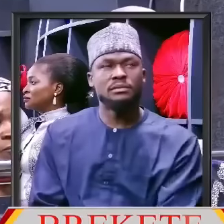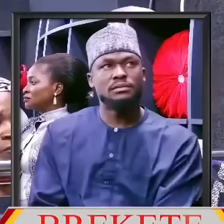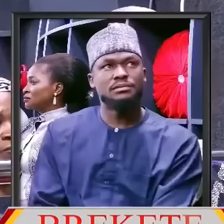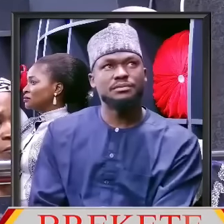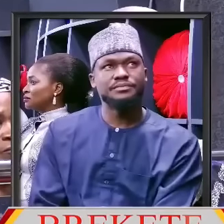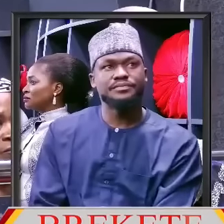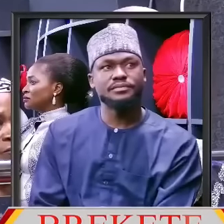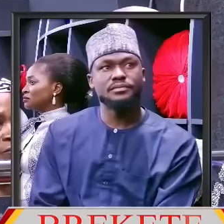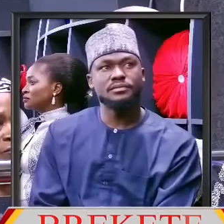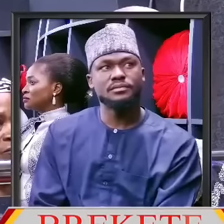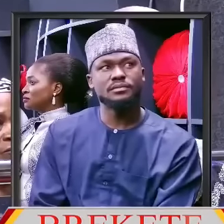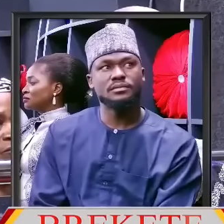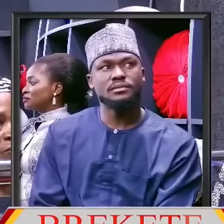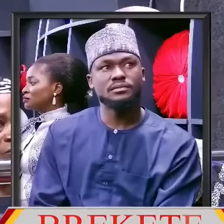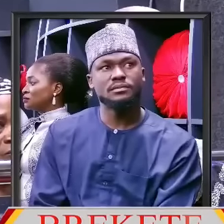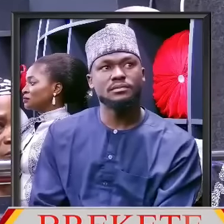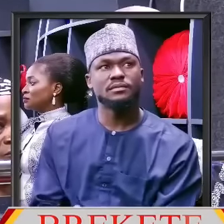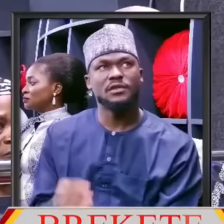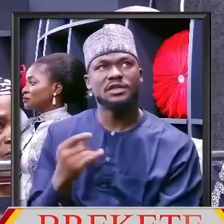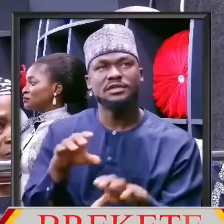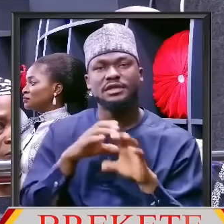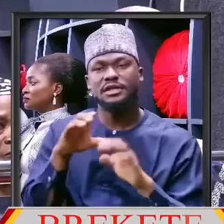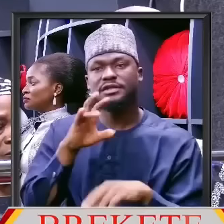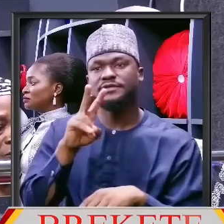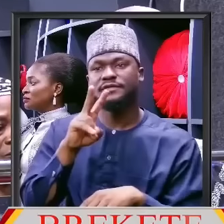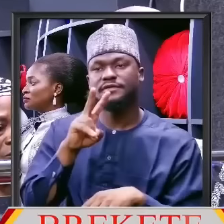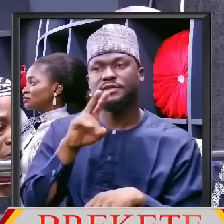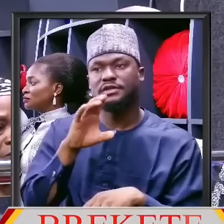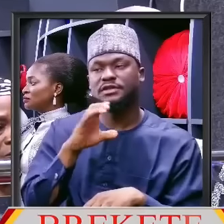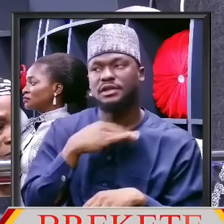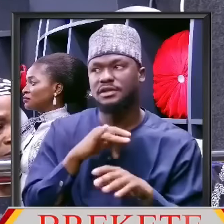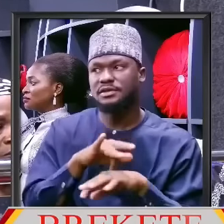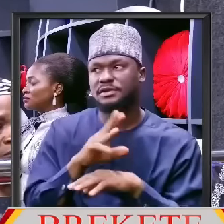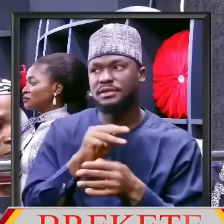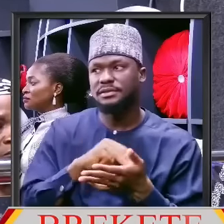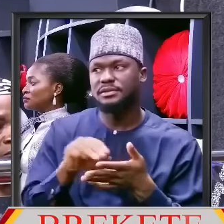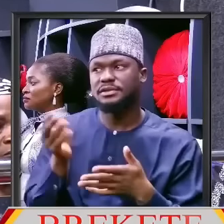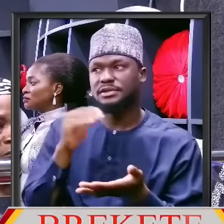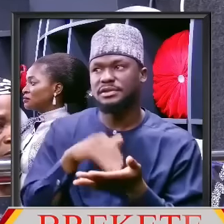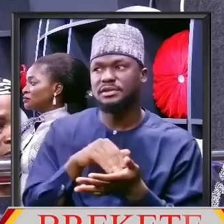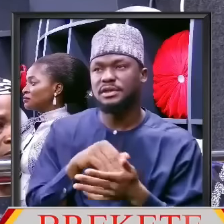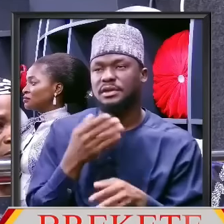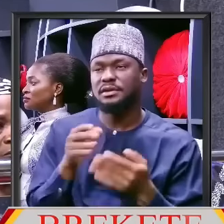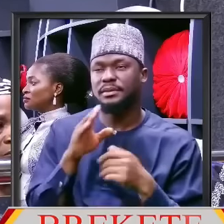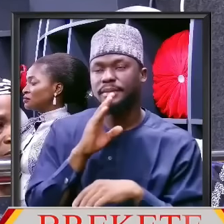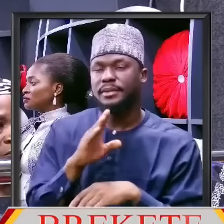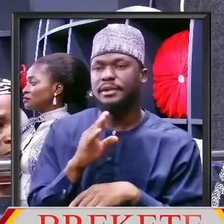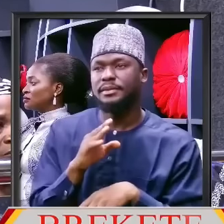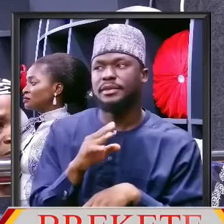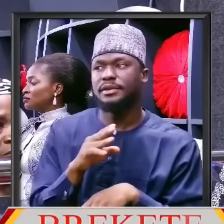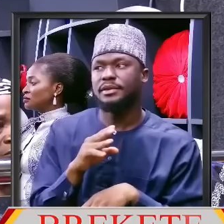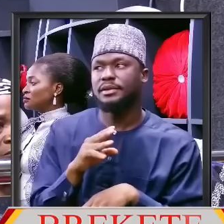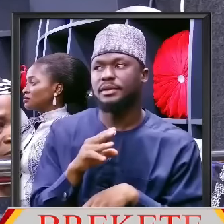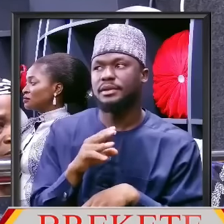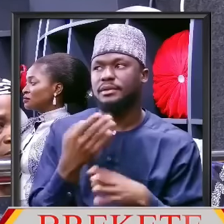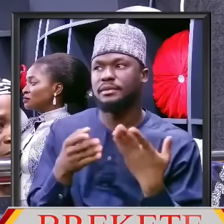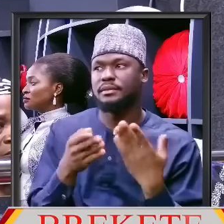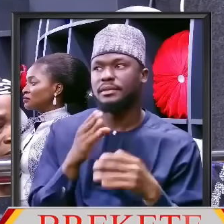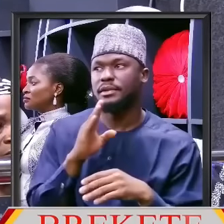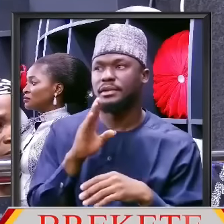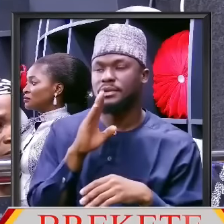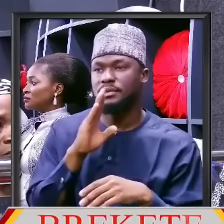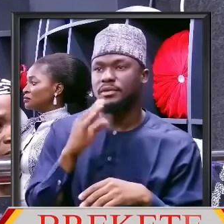So he no respond. So I still send him again. So I still send him again, whether Moku call